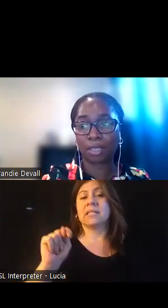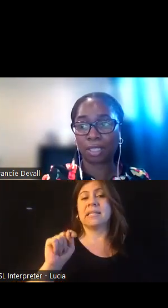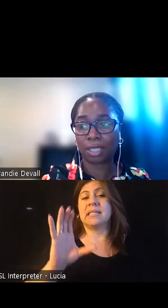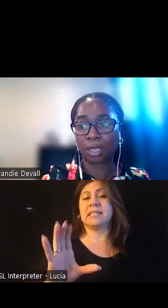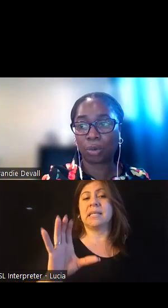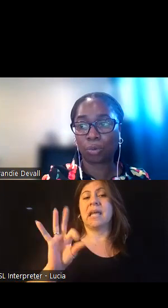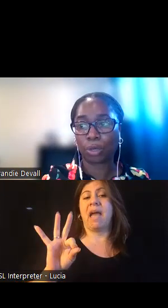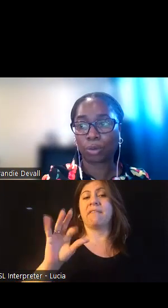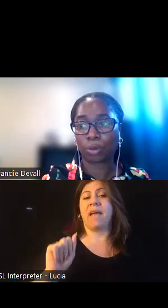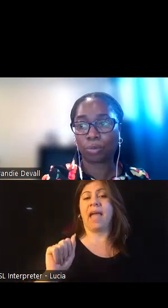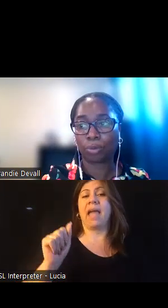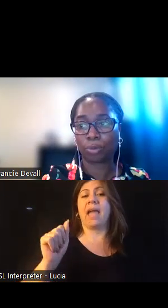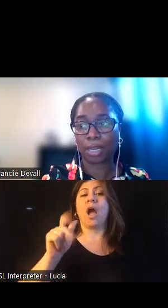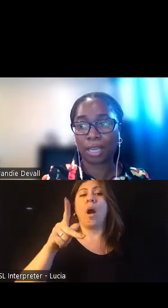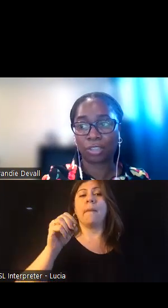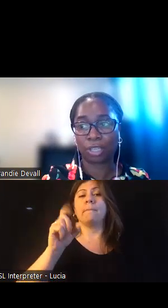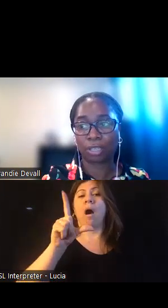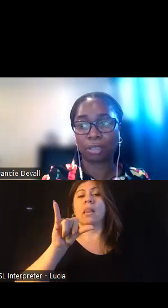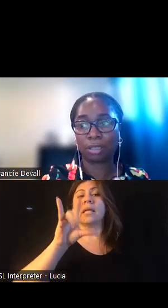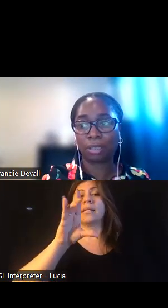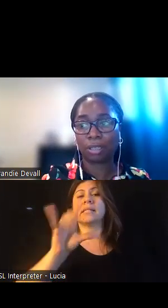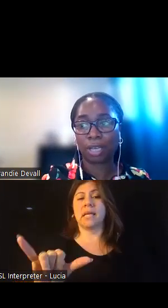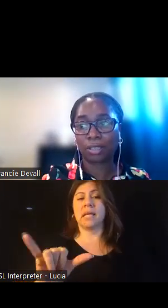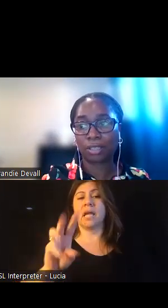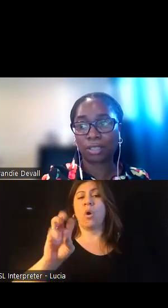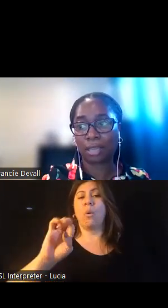LTCFA policy workgroup at